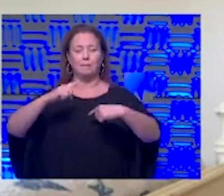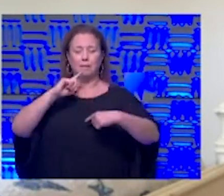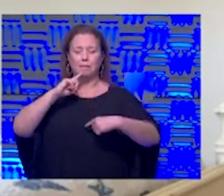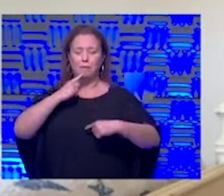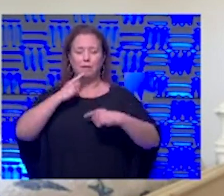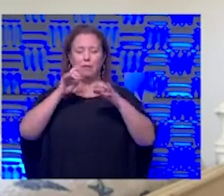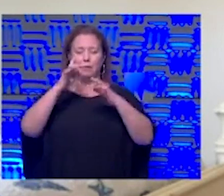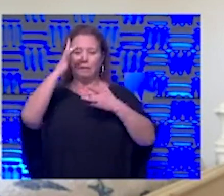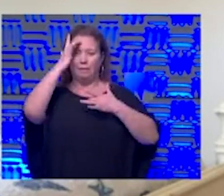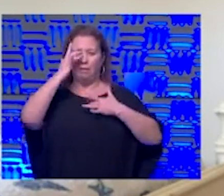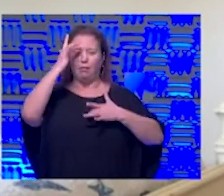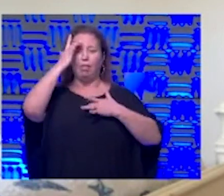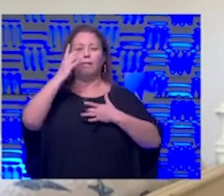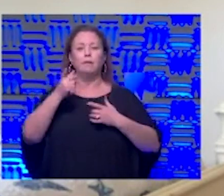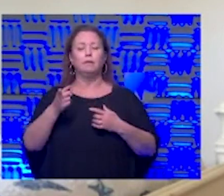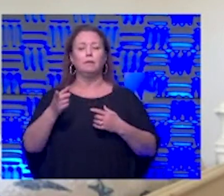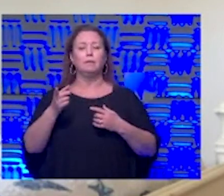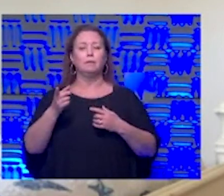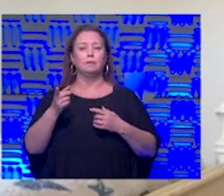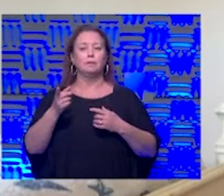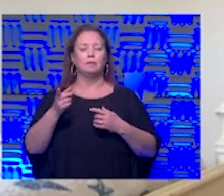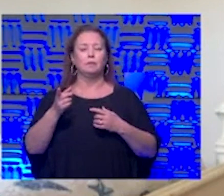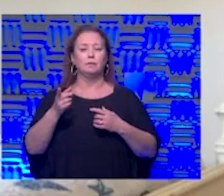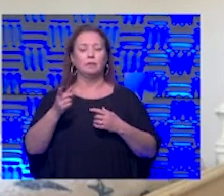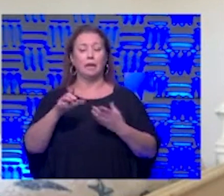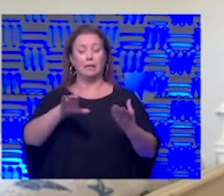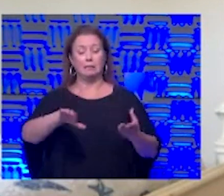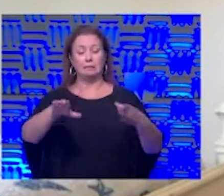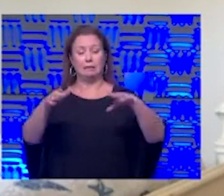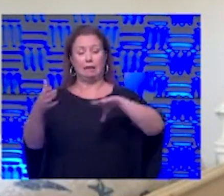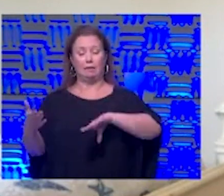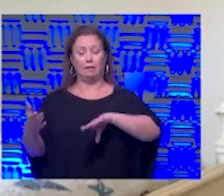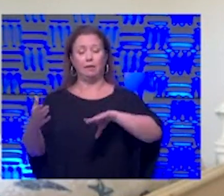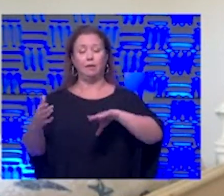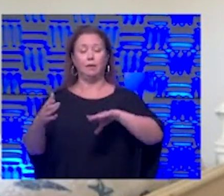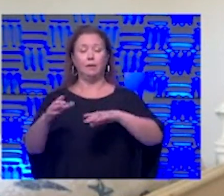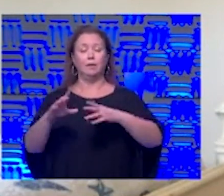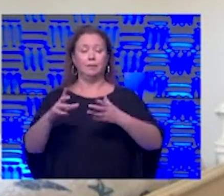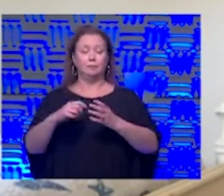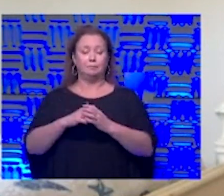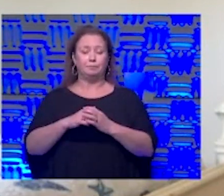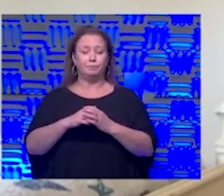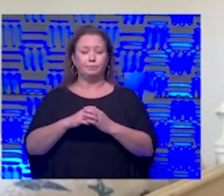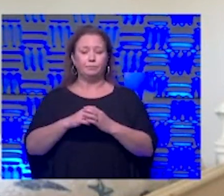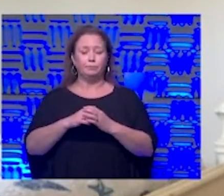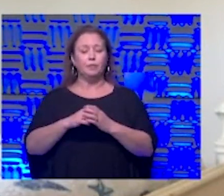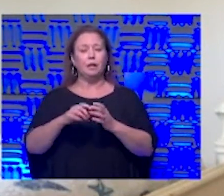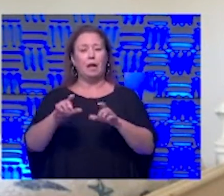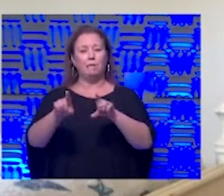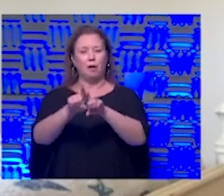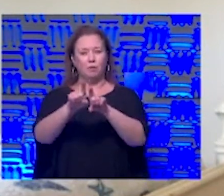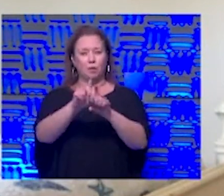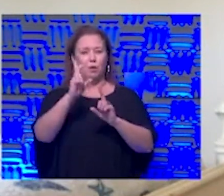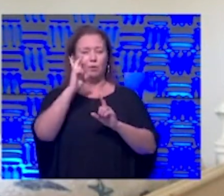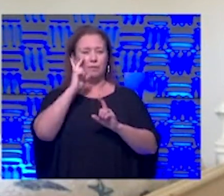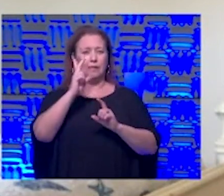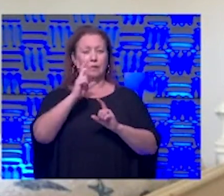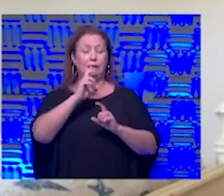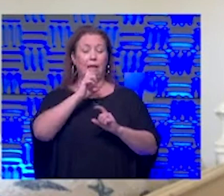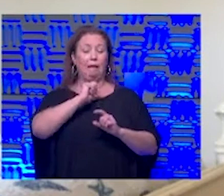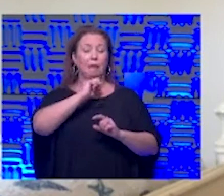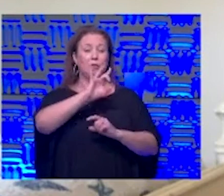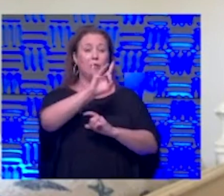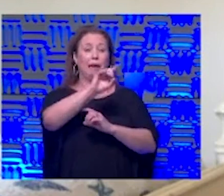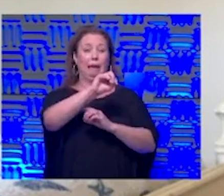ill and had death and mortality. But I've also known that I've seen an